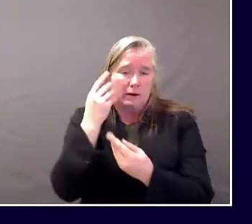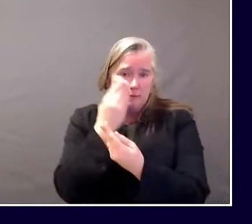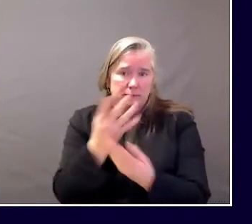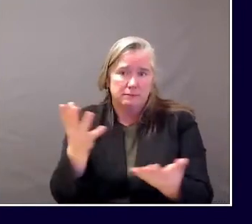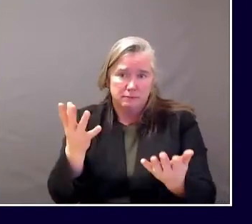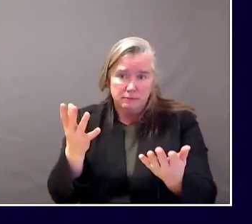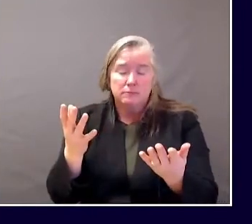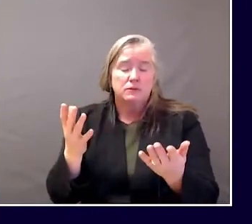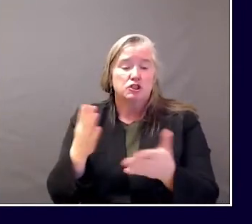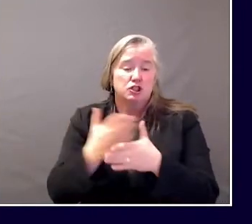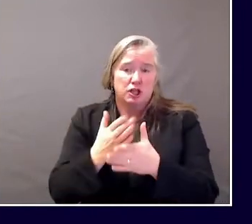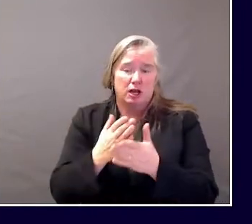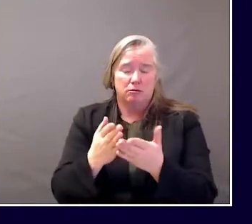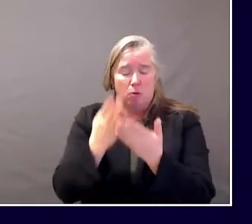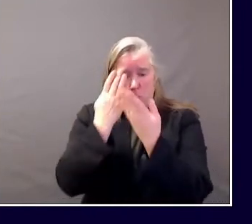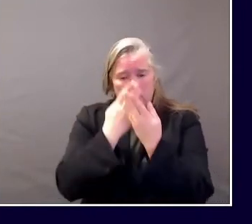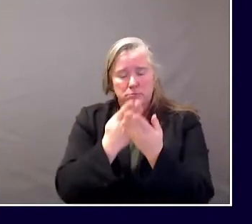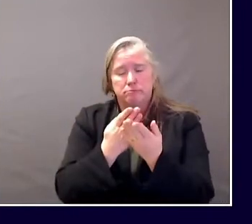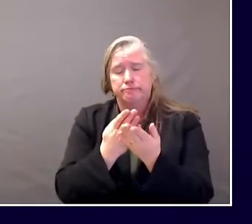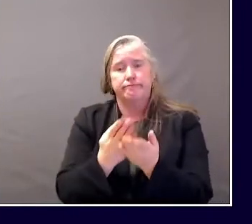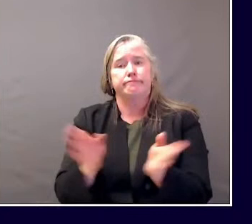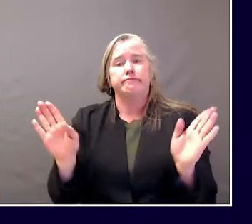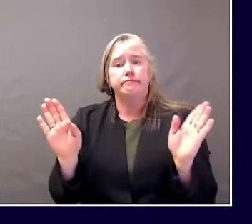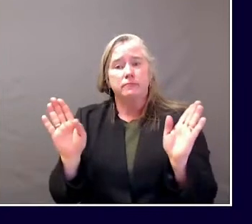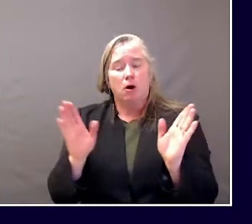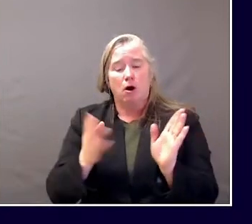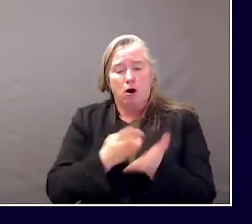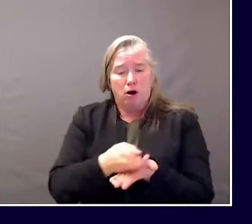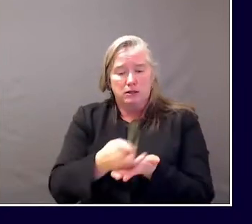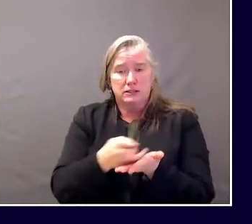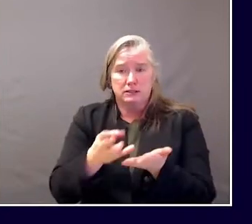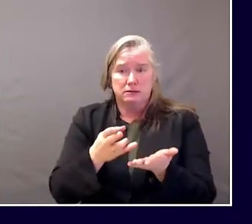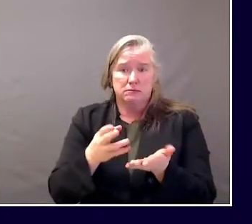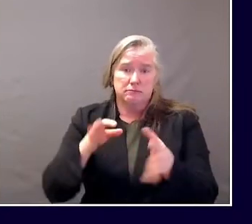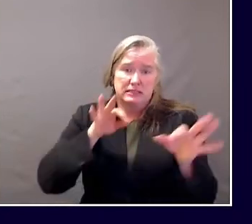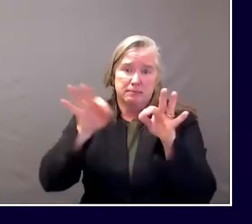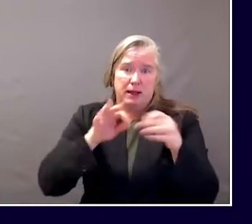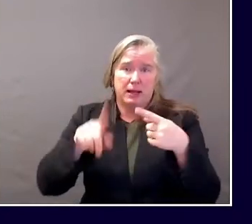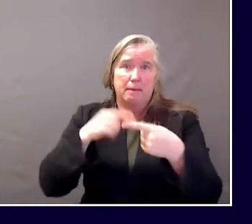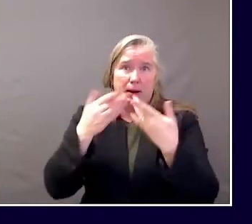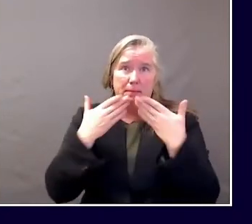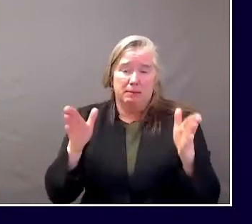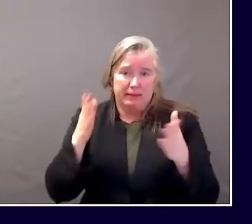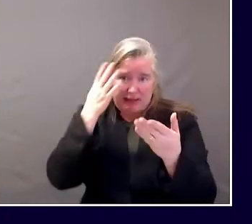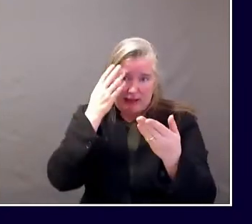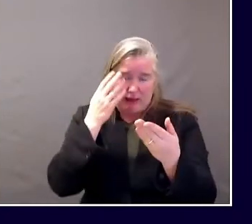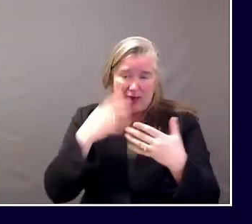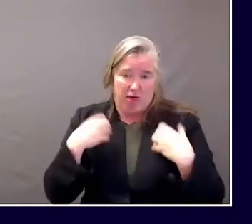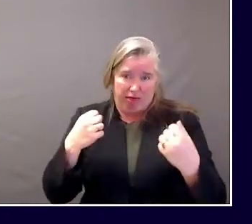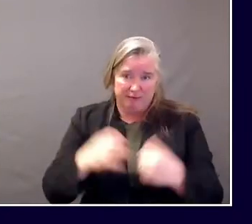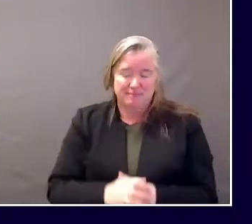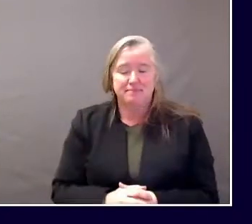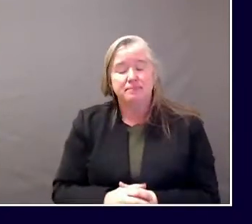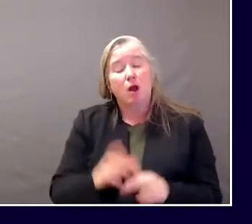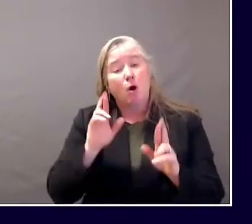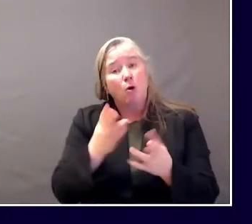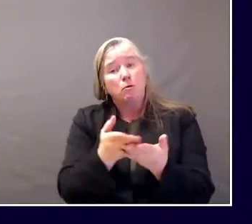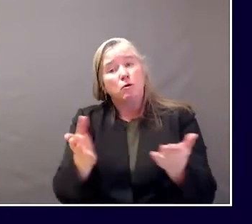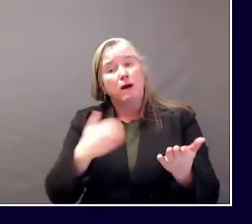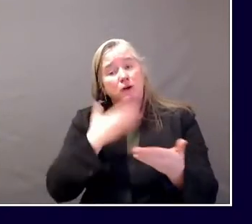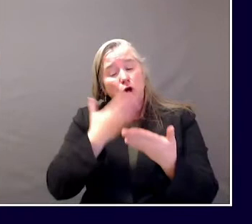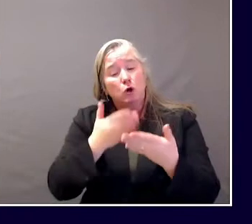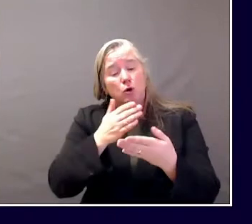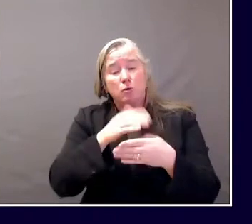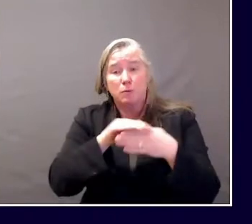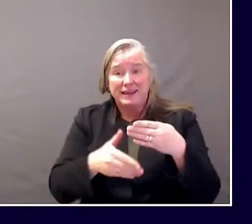curtain to share with everybody how public health works in action. Until we chat again, I hope everyone has a good weekend. As always,